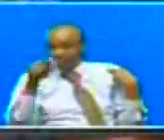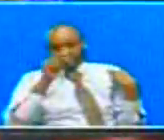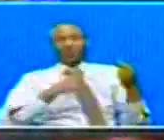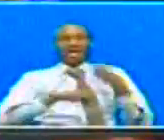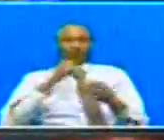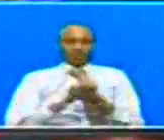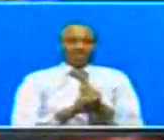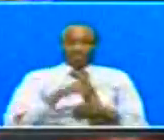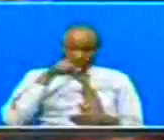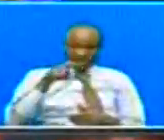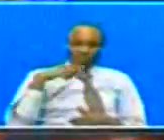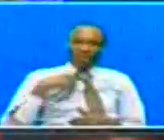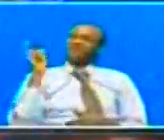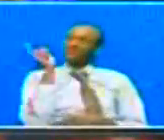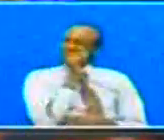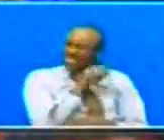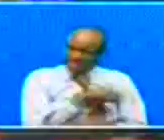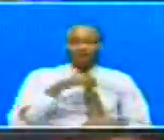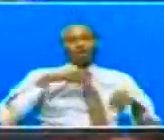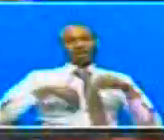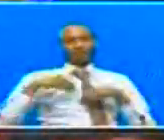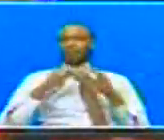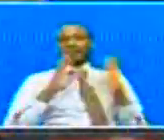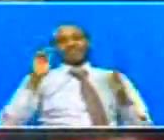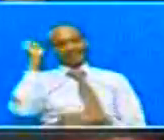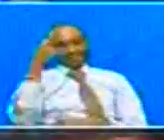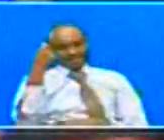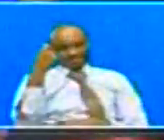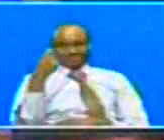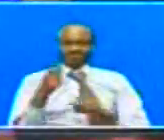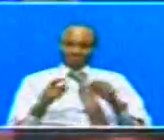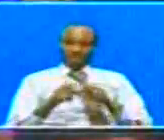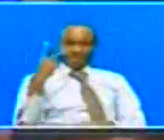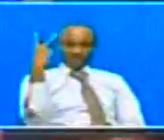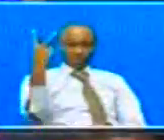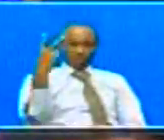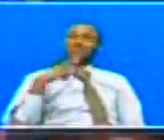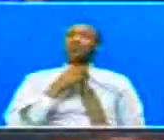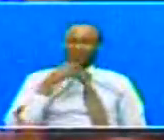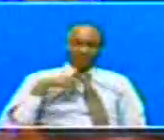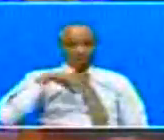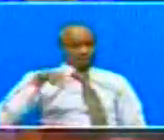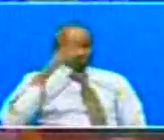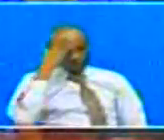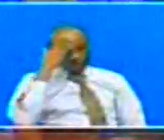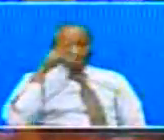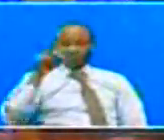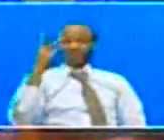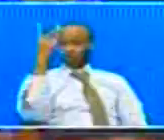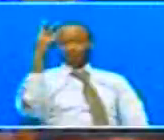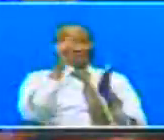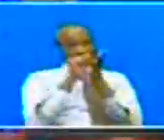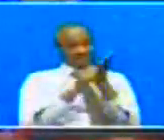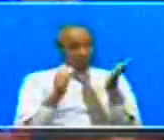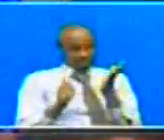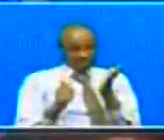record he's going to put behind him is to finish corruption in Kenya. Second point, and I want everyone to know, his two agenda